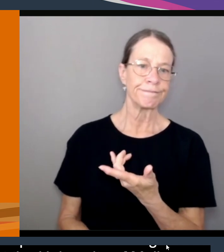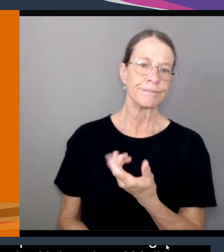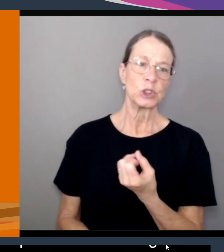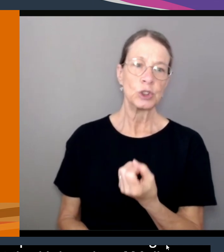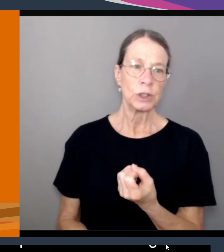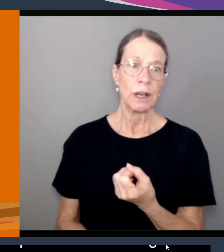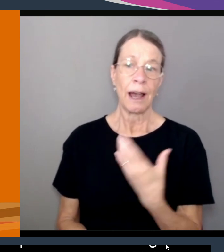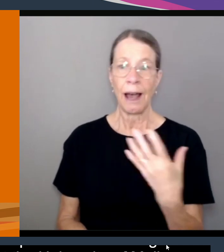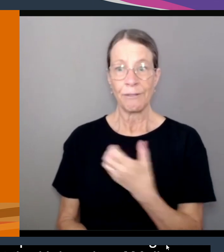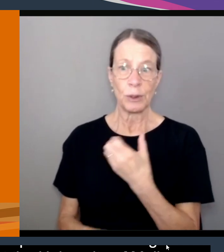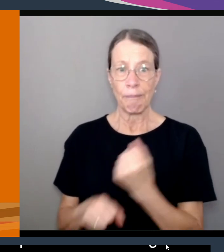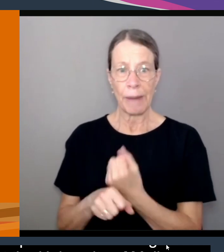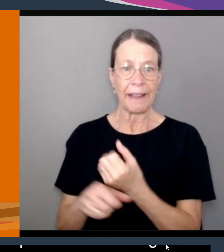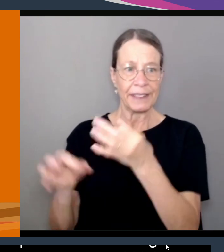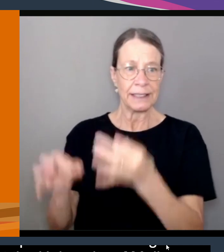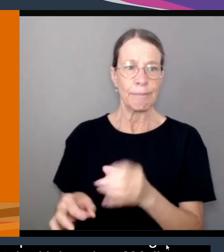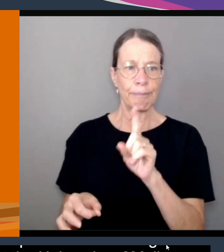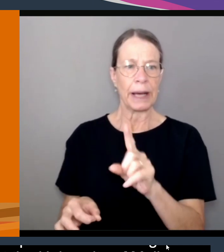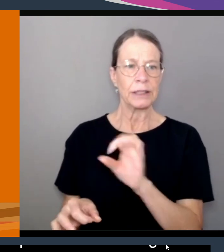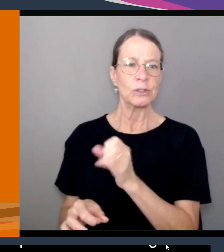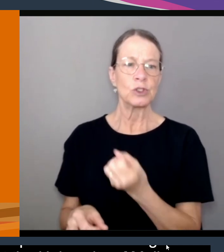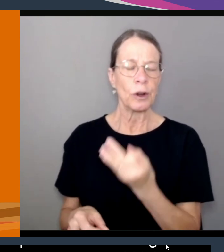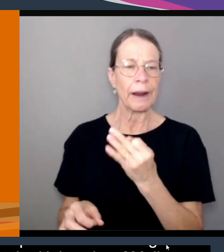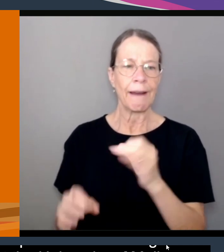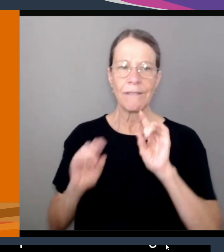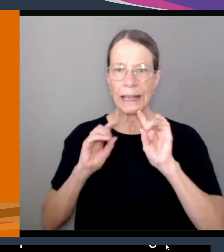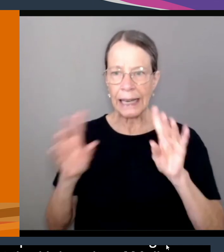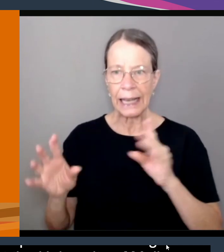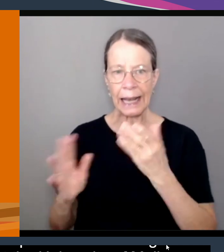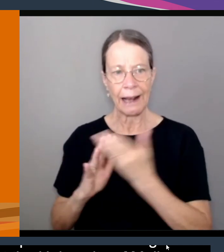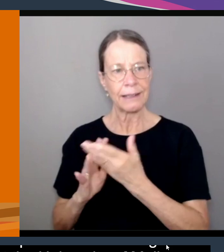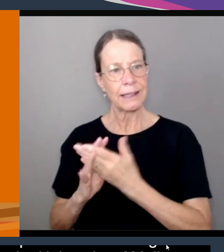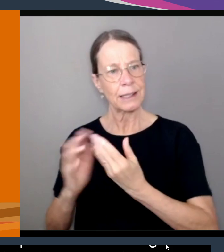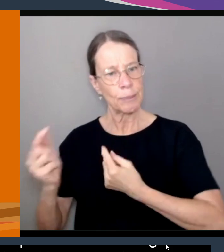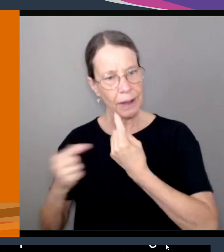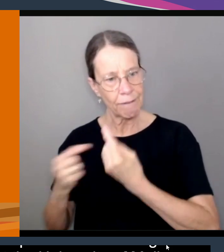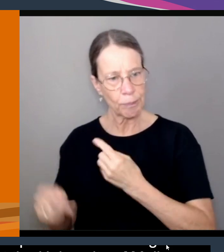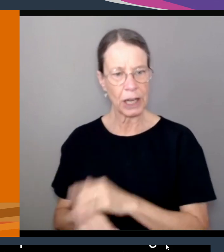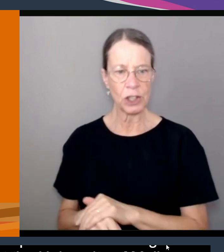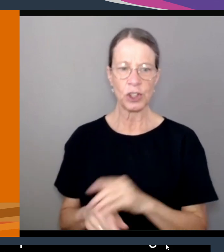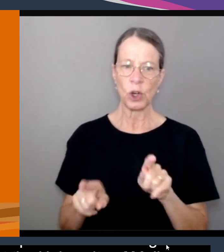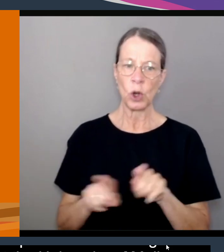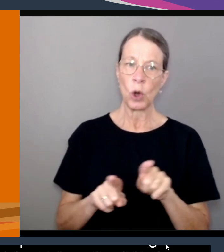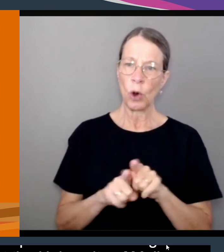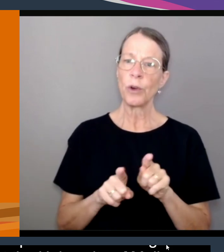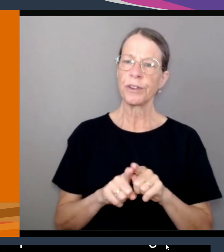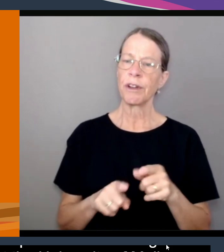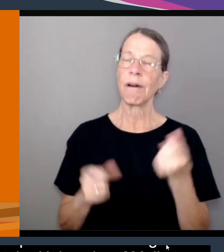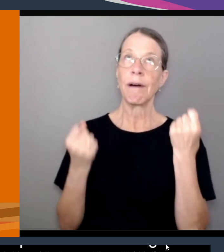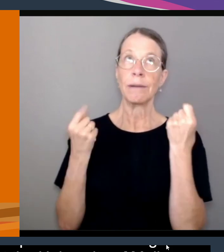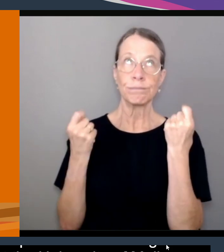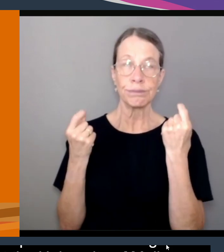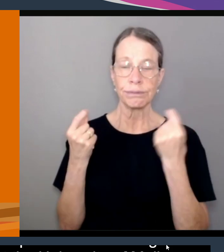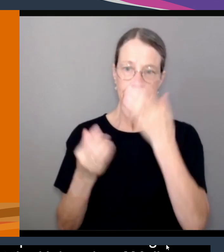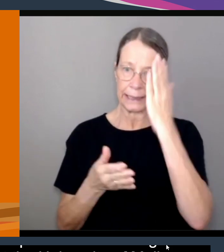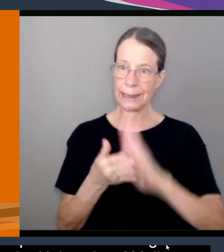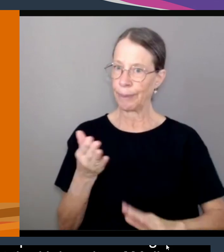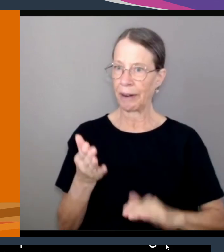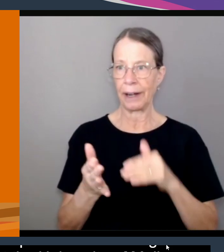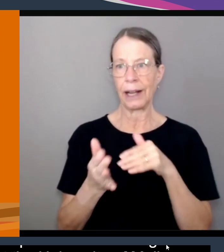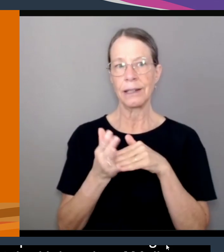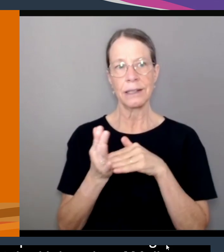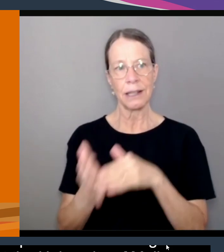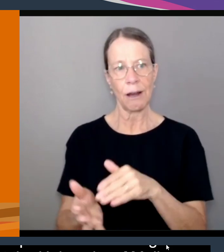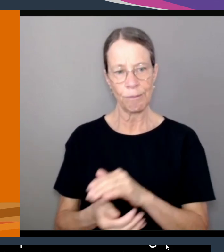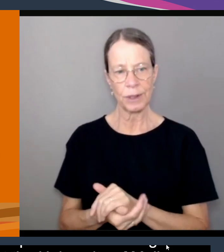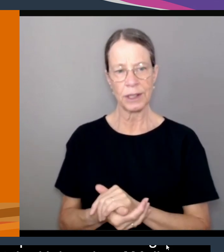I've also learned how much changes when lived experiences shapes the research from the beginning. So it helps shift the questions